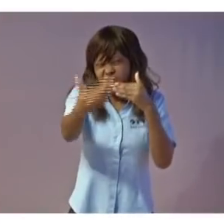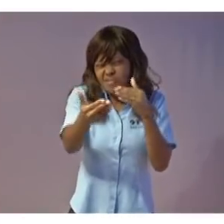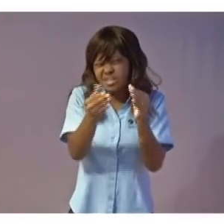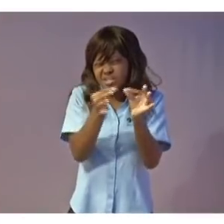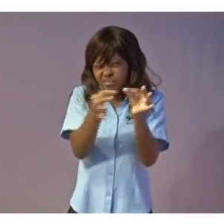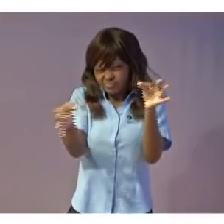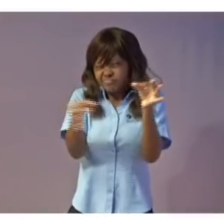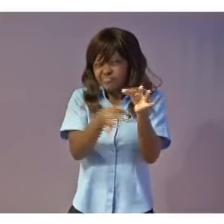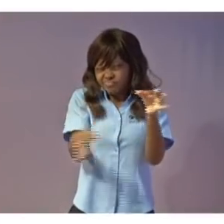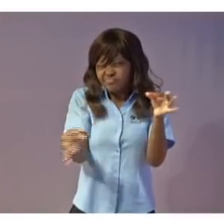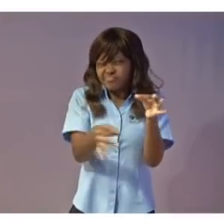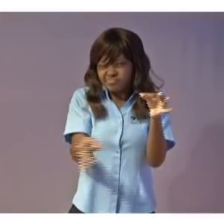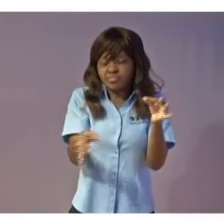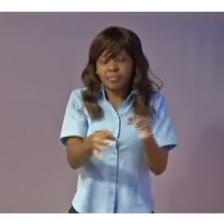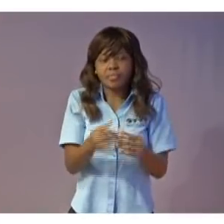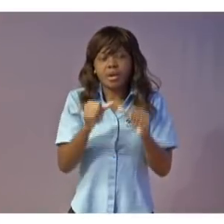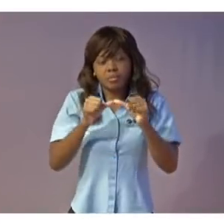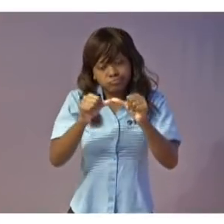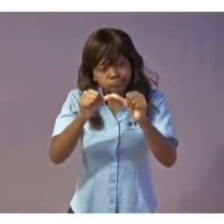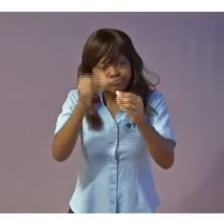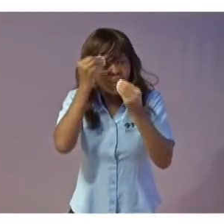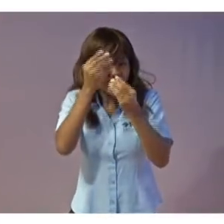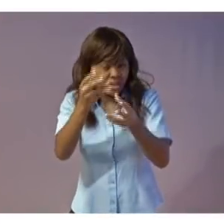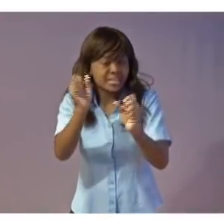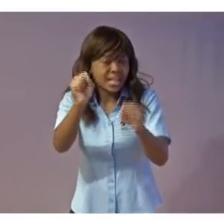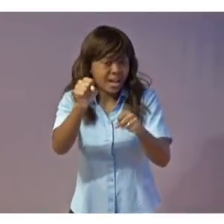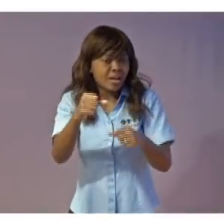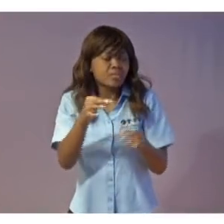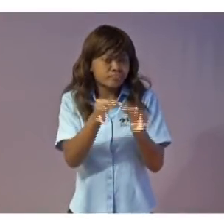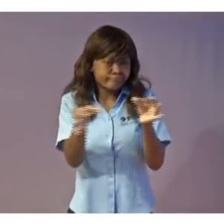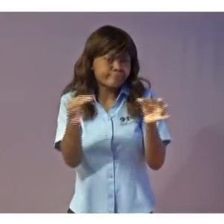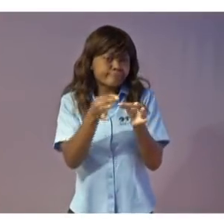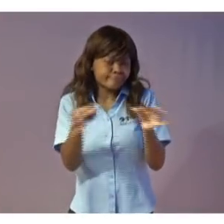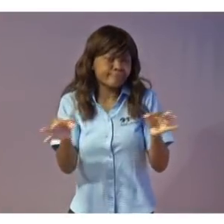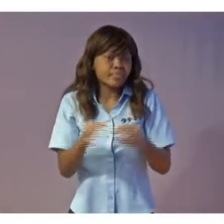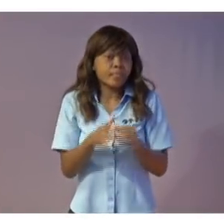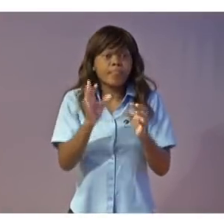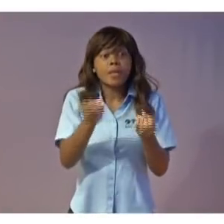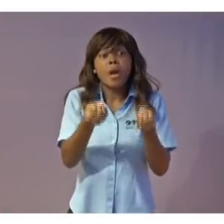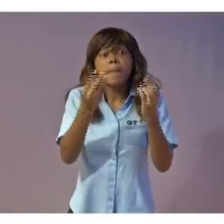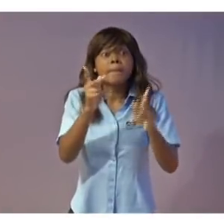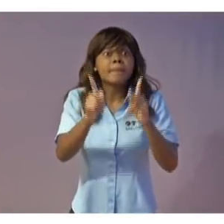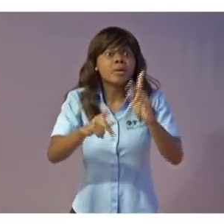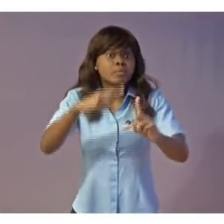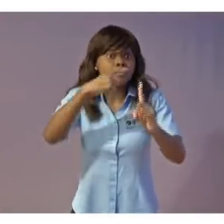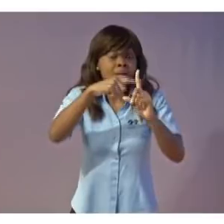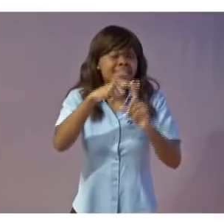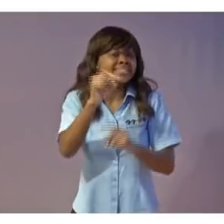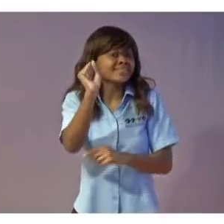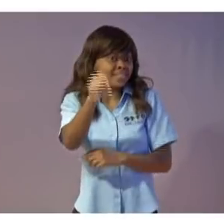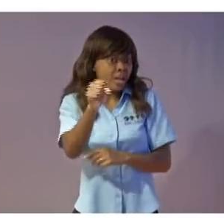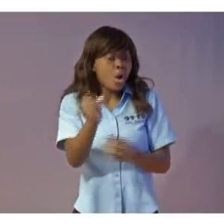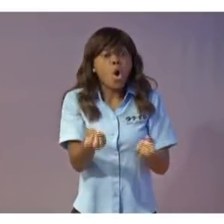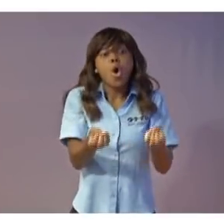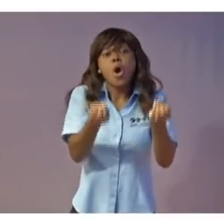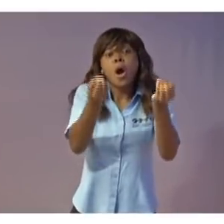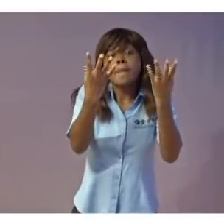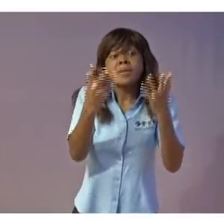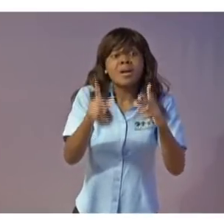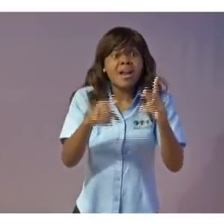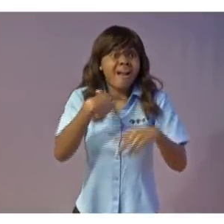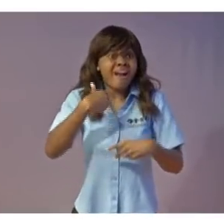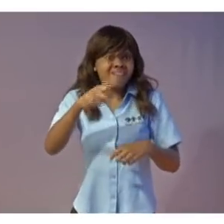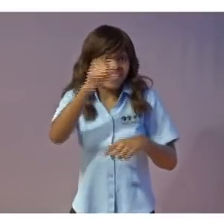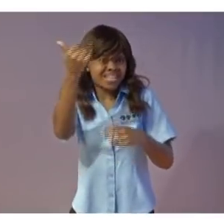these details as to how many people tested positive, the comorbidities for COVID-19